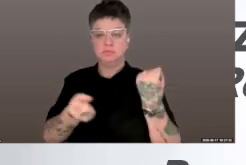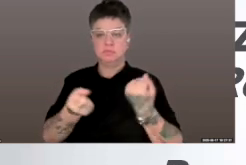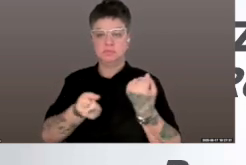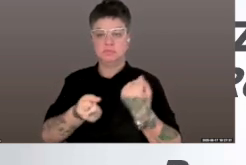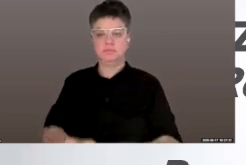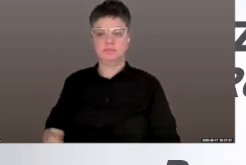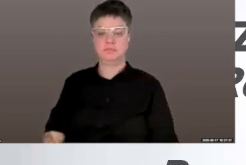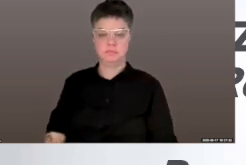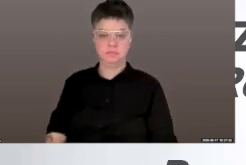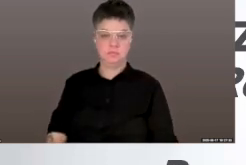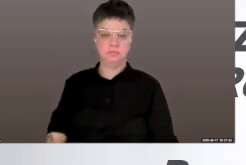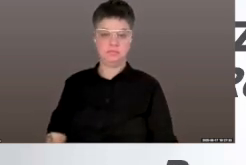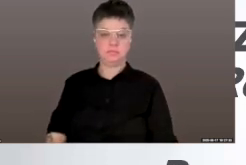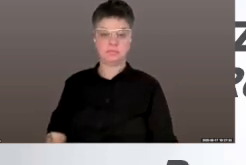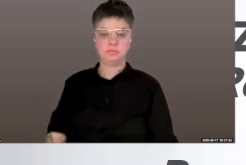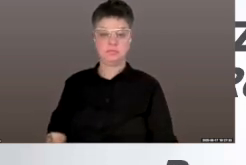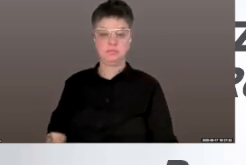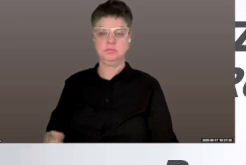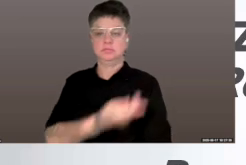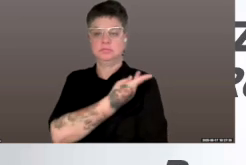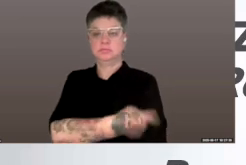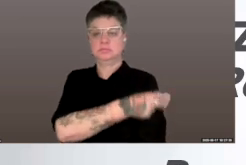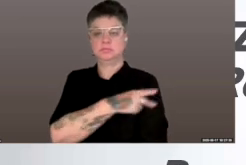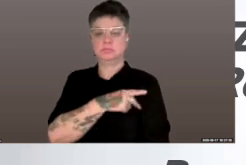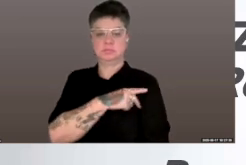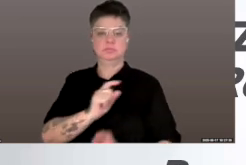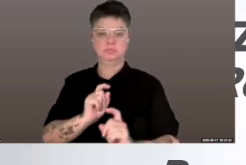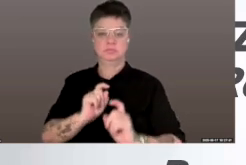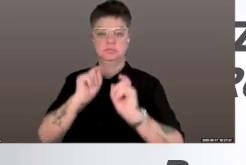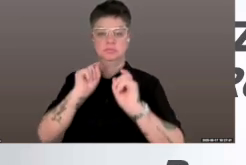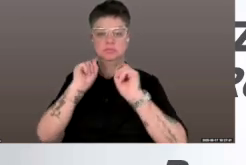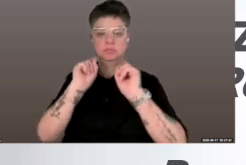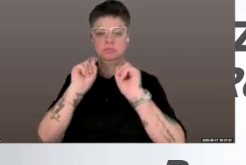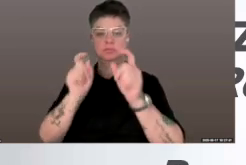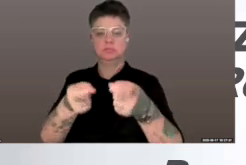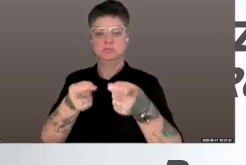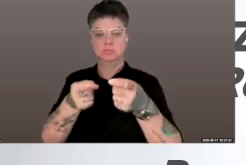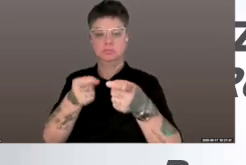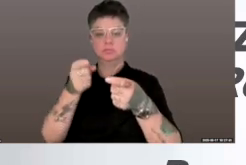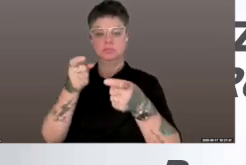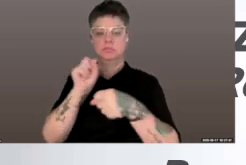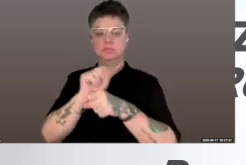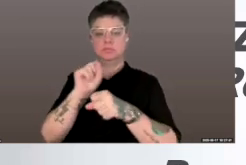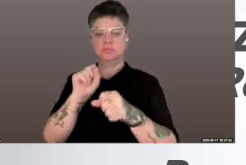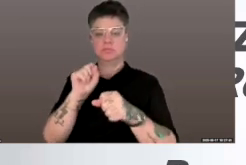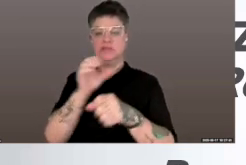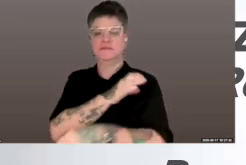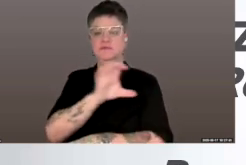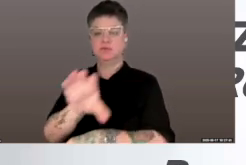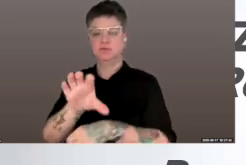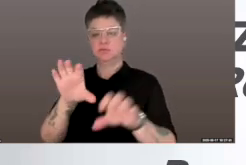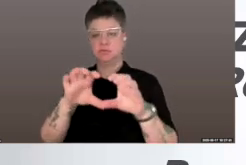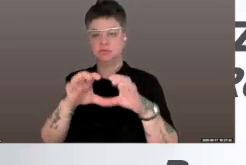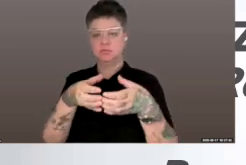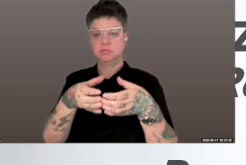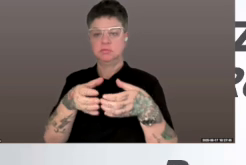With that being said, let's focus on the continuation of Route 2 and the proposed